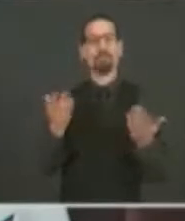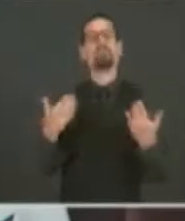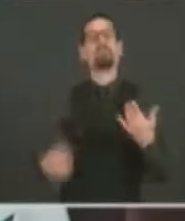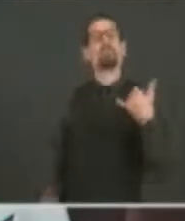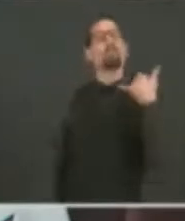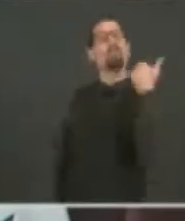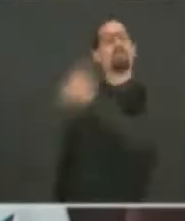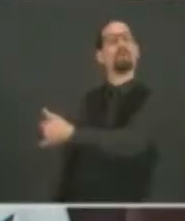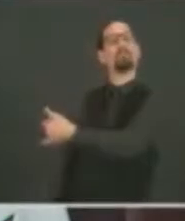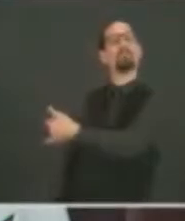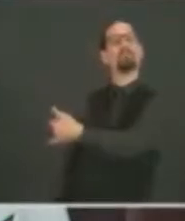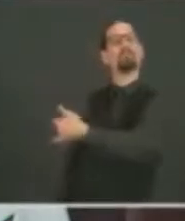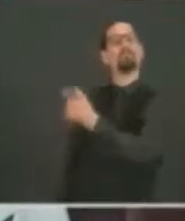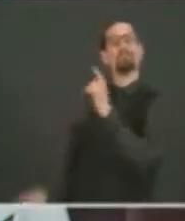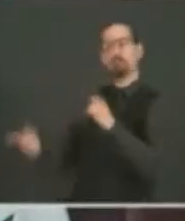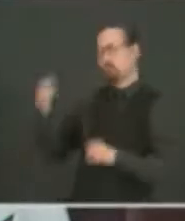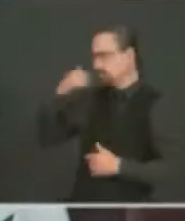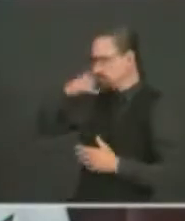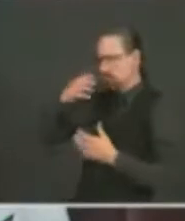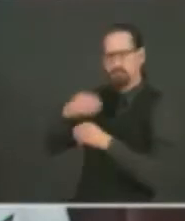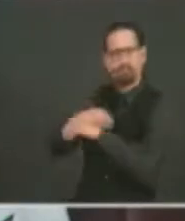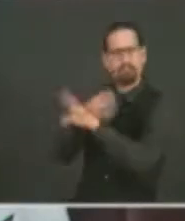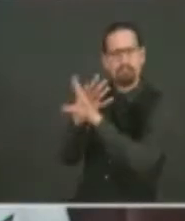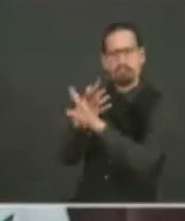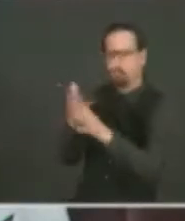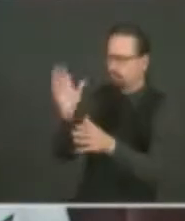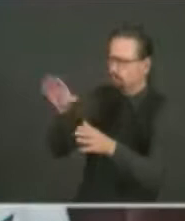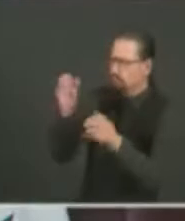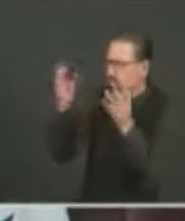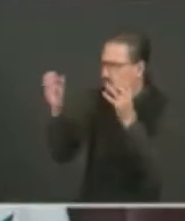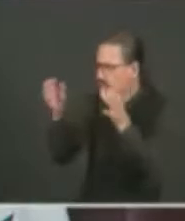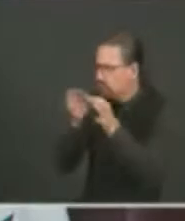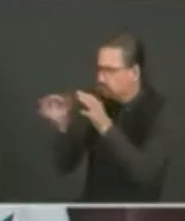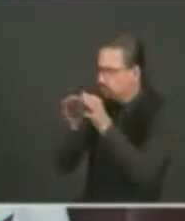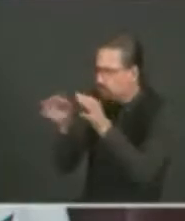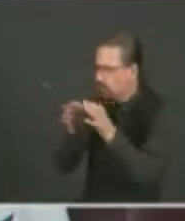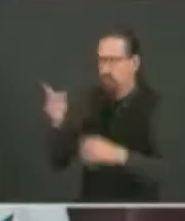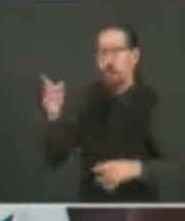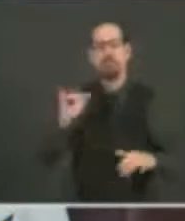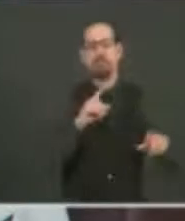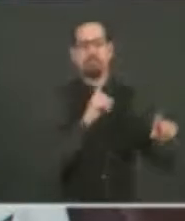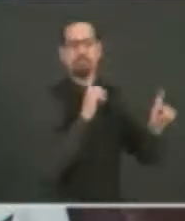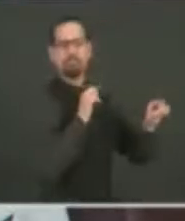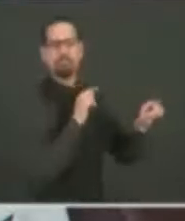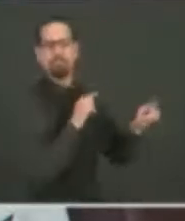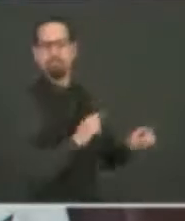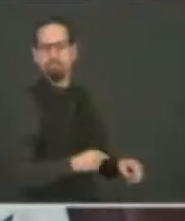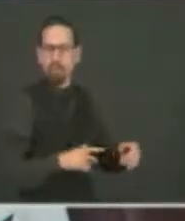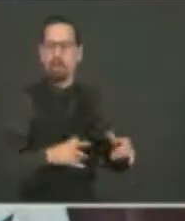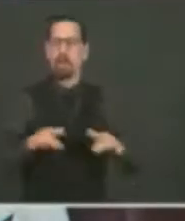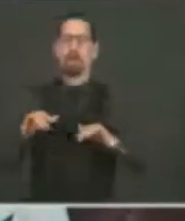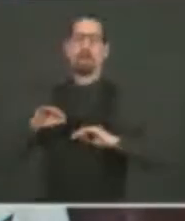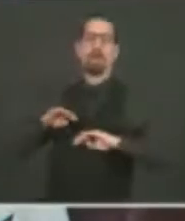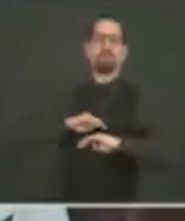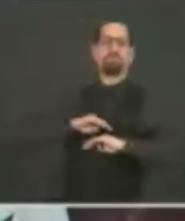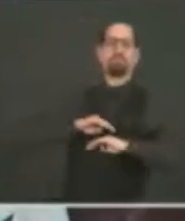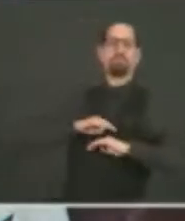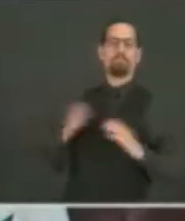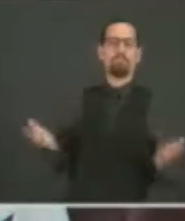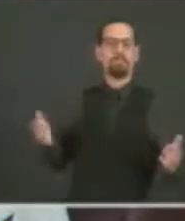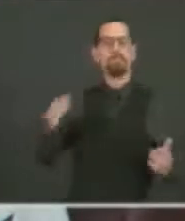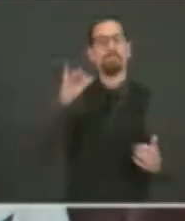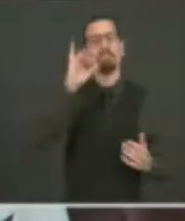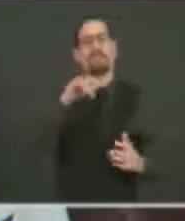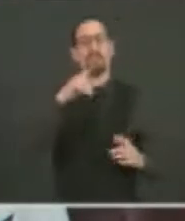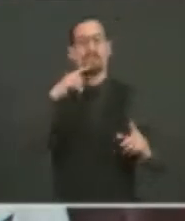are totally committed to getting the children to school and making sure people are safe. Let's let Rhode Island lead the country